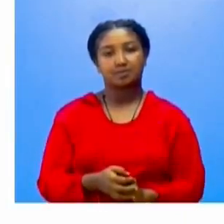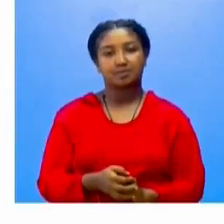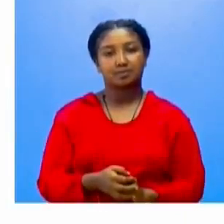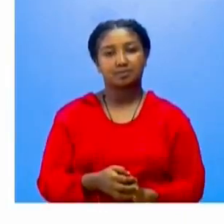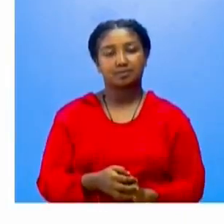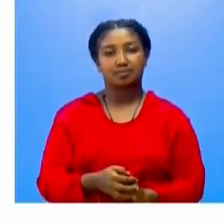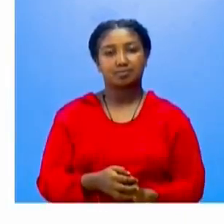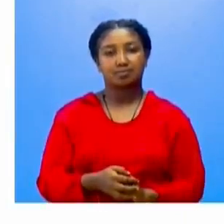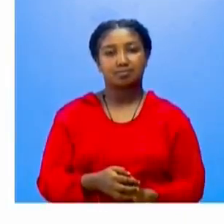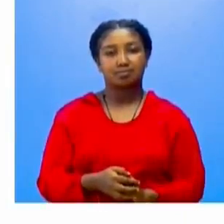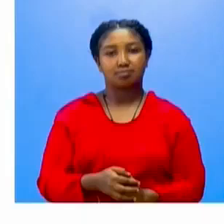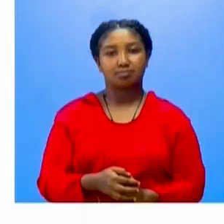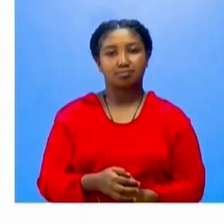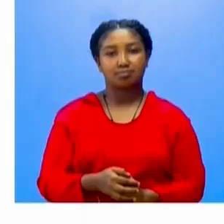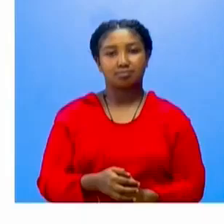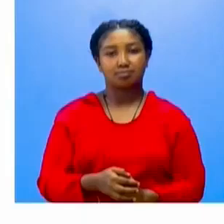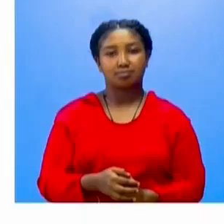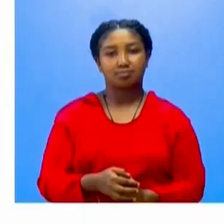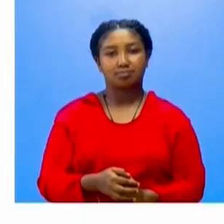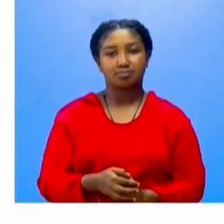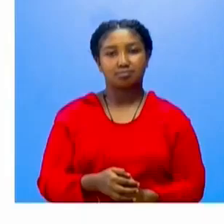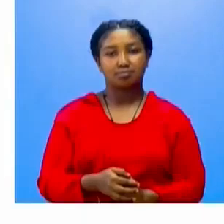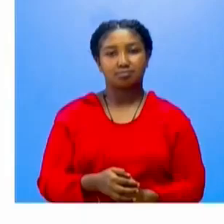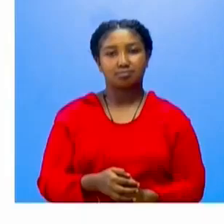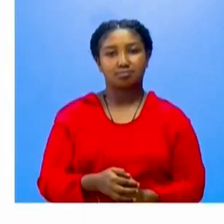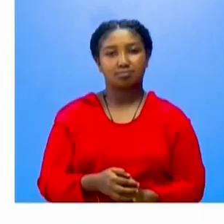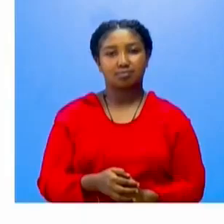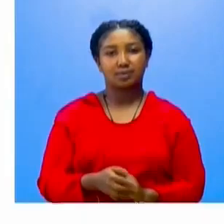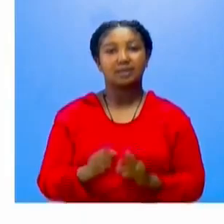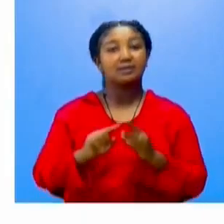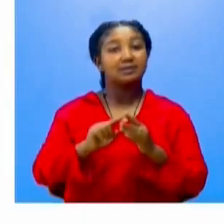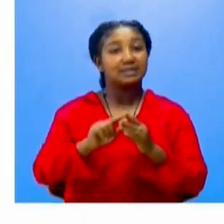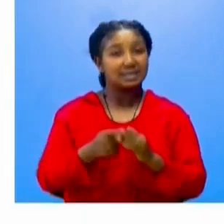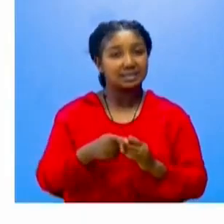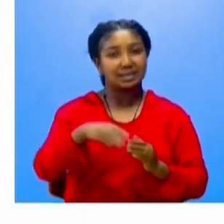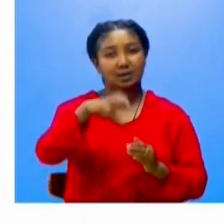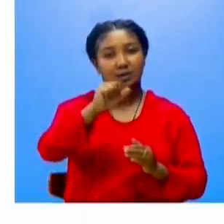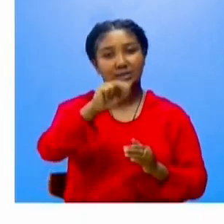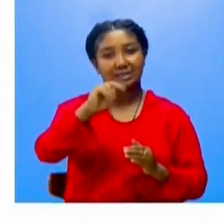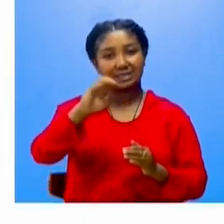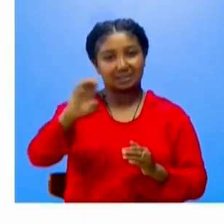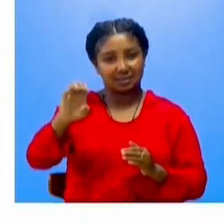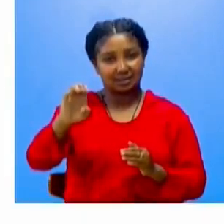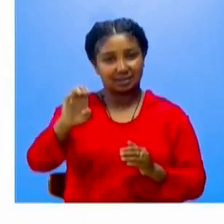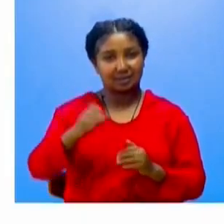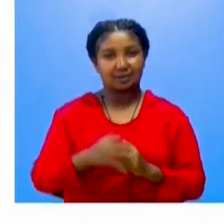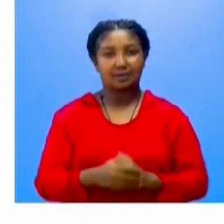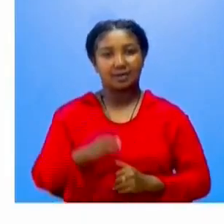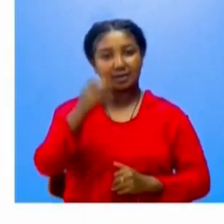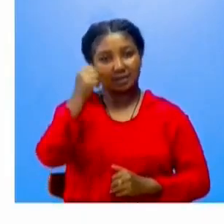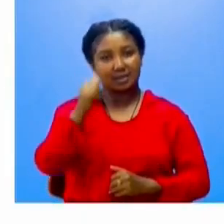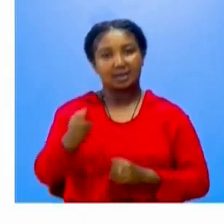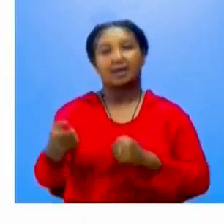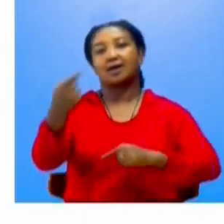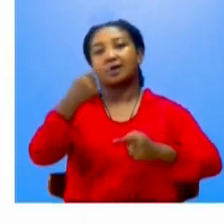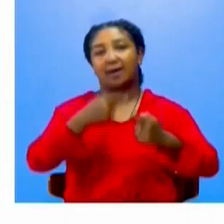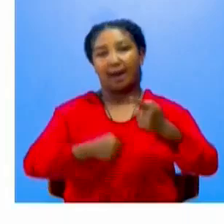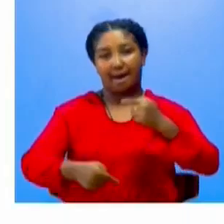the bus. Yeah? Since he came